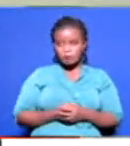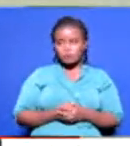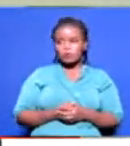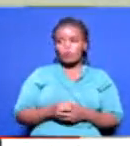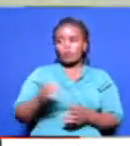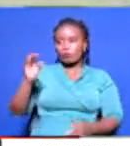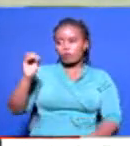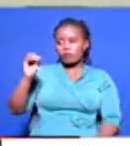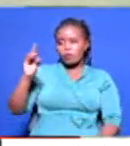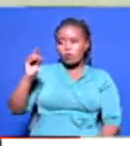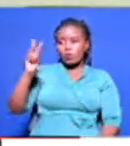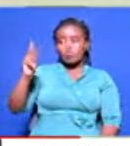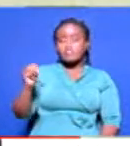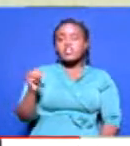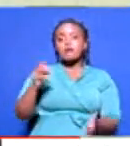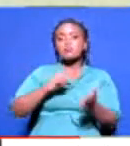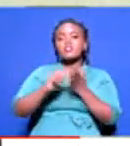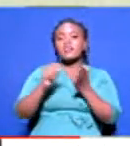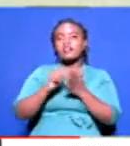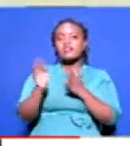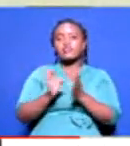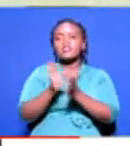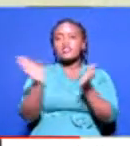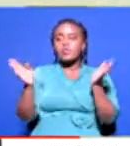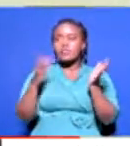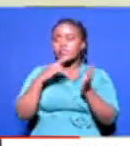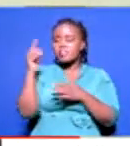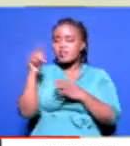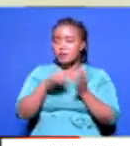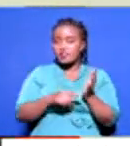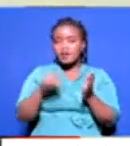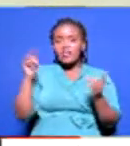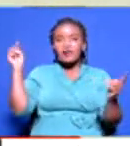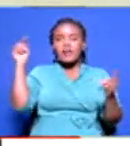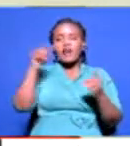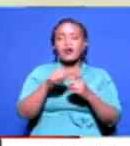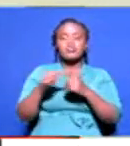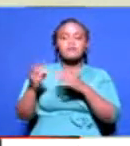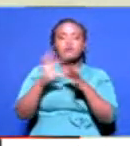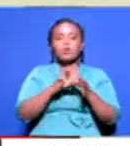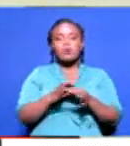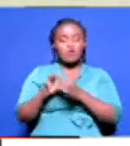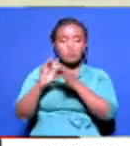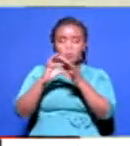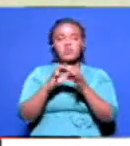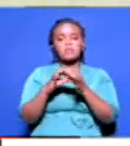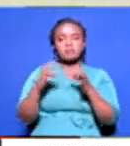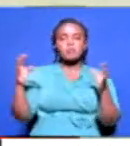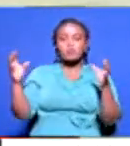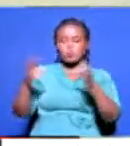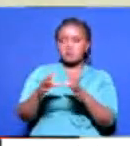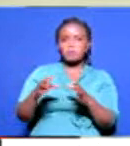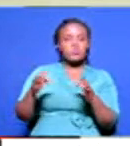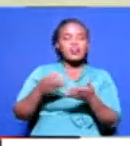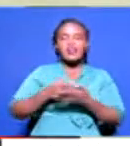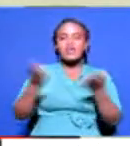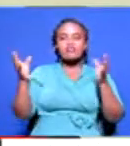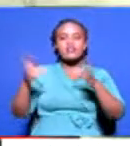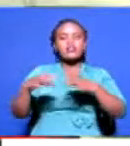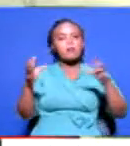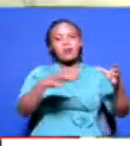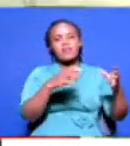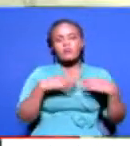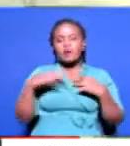Sifuna now says constituent parties in the Azimio la Umoja One Kenya Coalition Party will field candidates in Nairobi